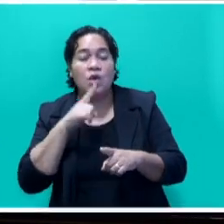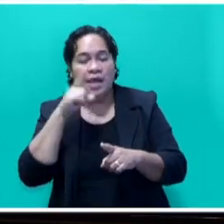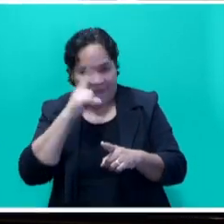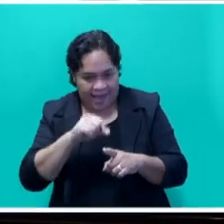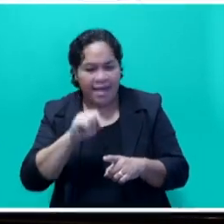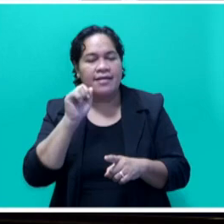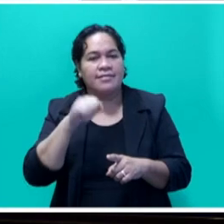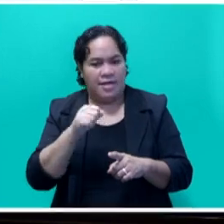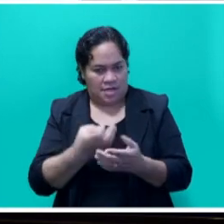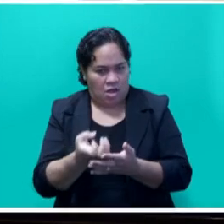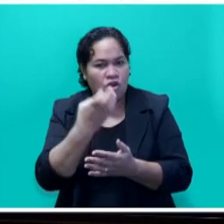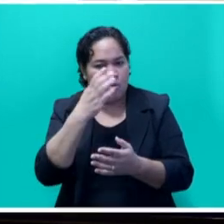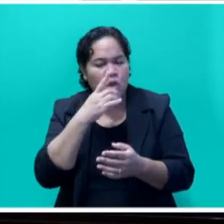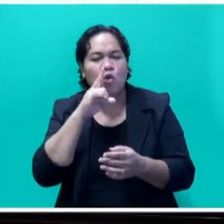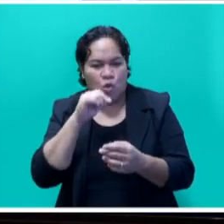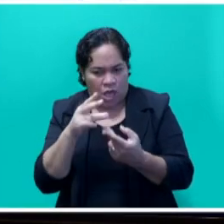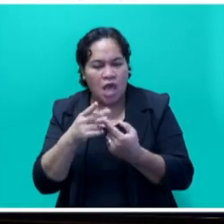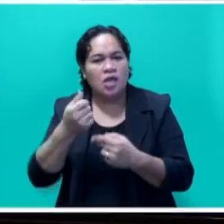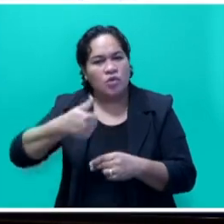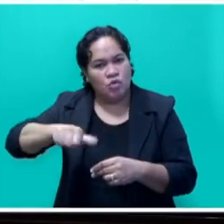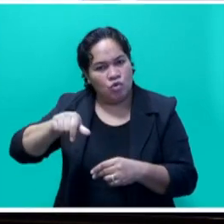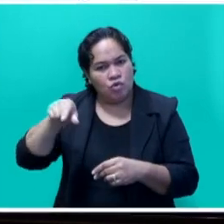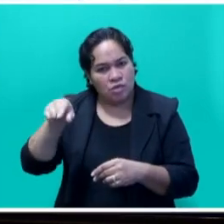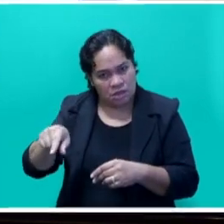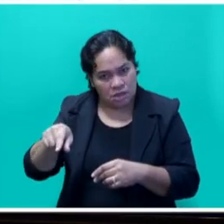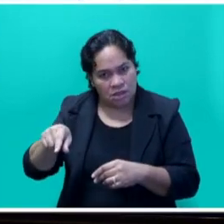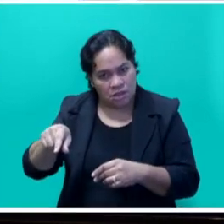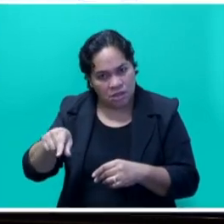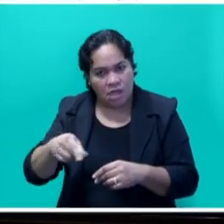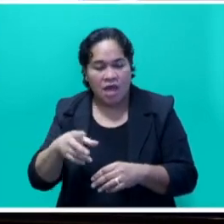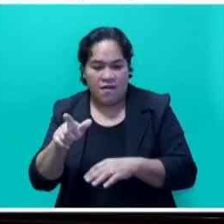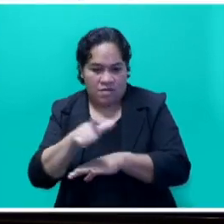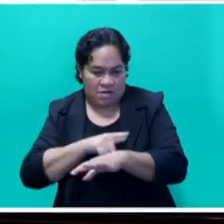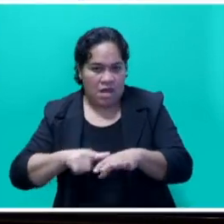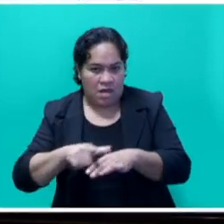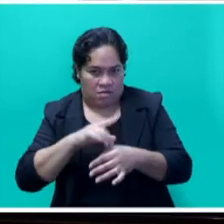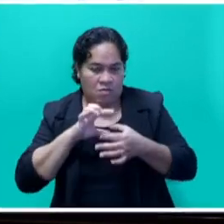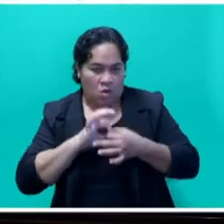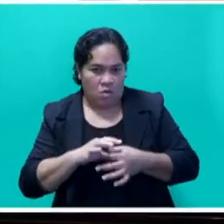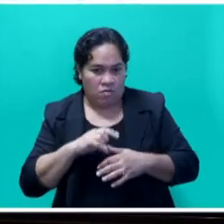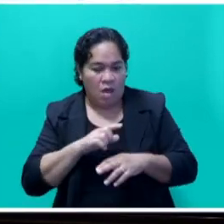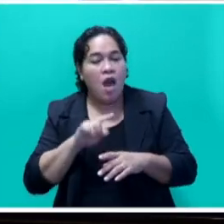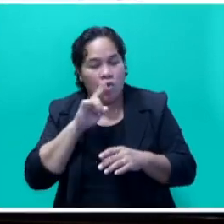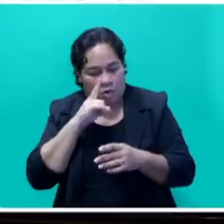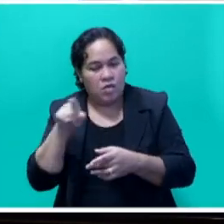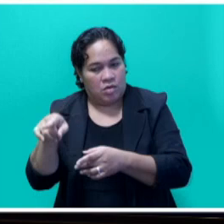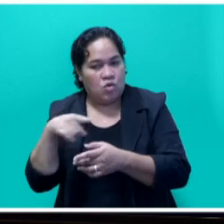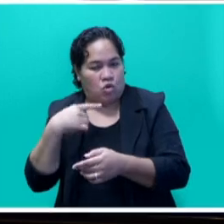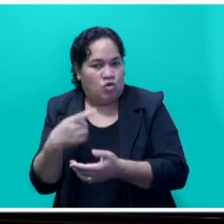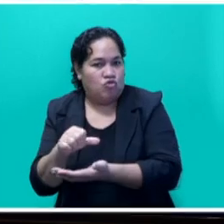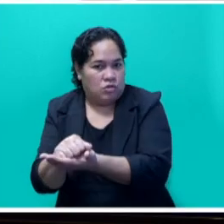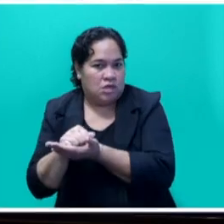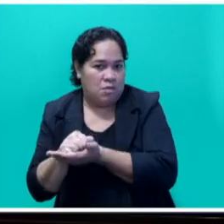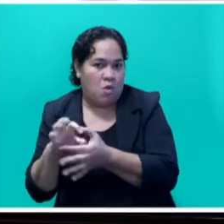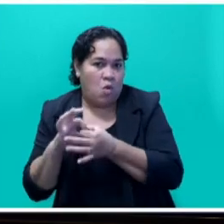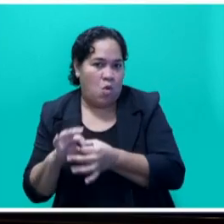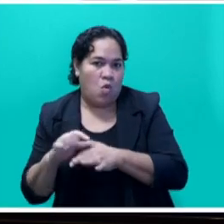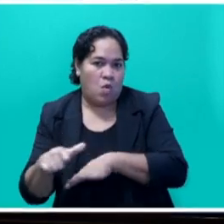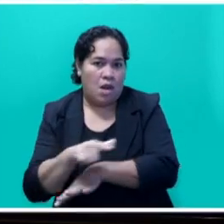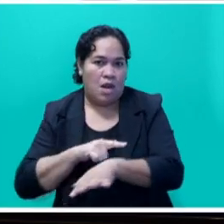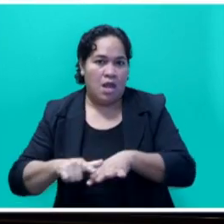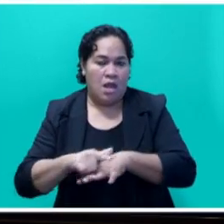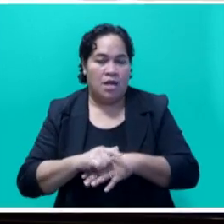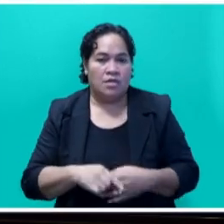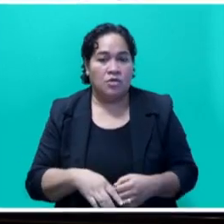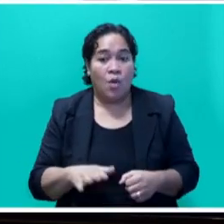development even with Itauke land title intact. And that's the philosophy we're trying to follow. And the way to ensure that we